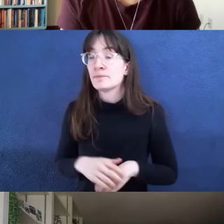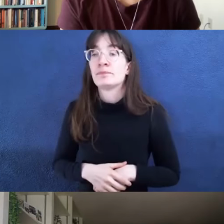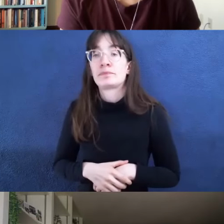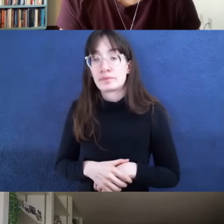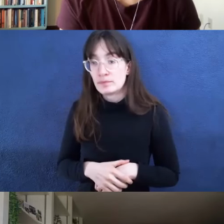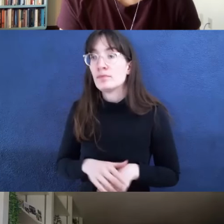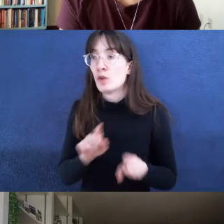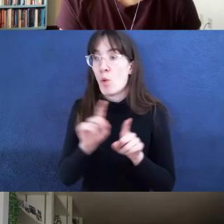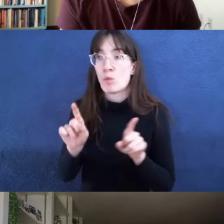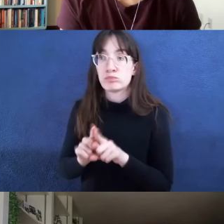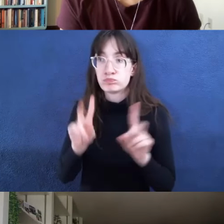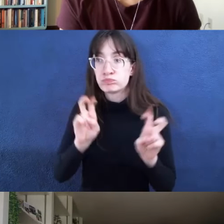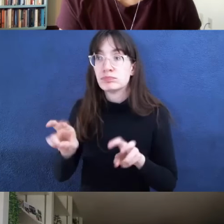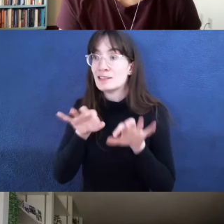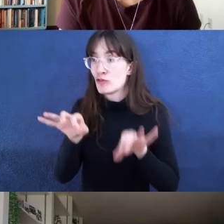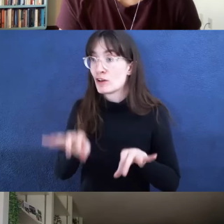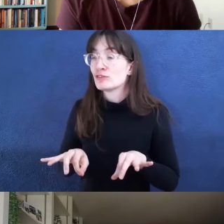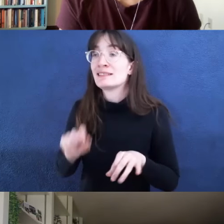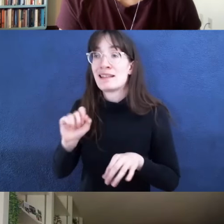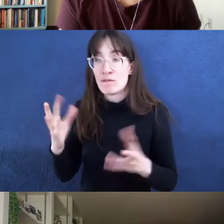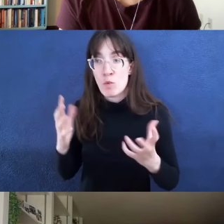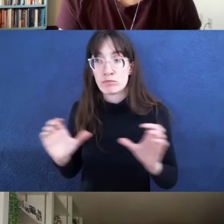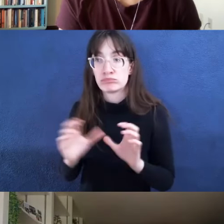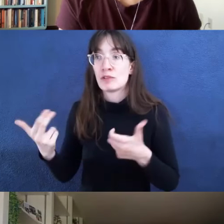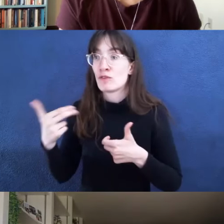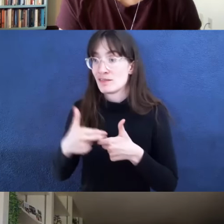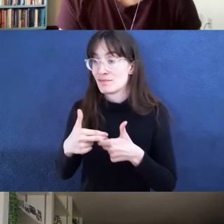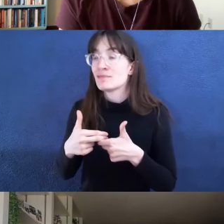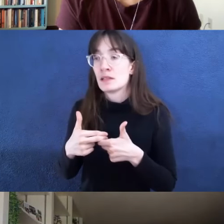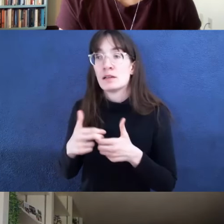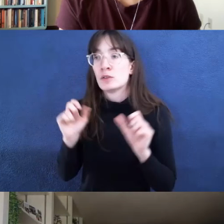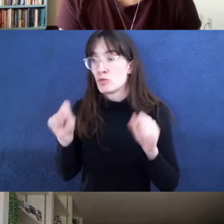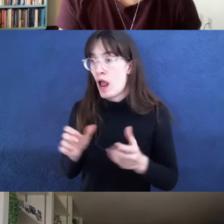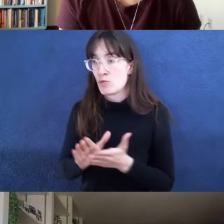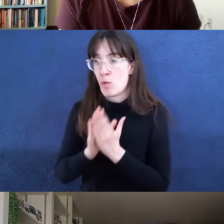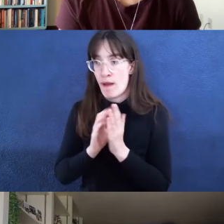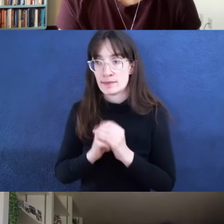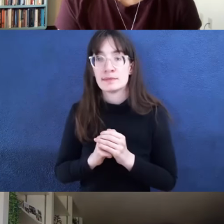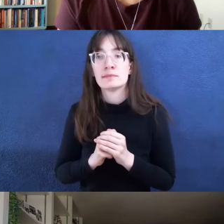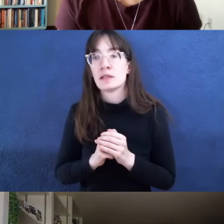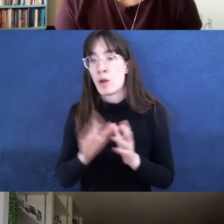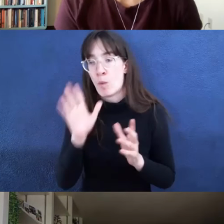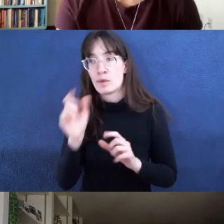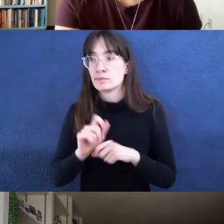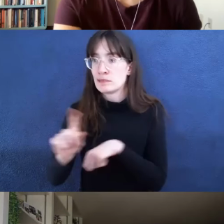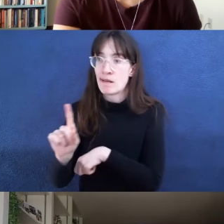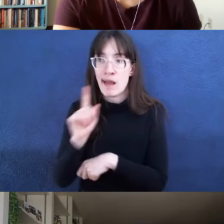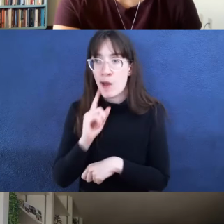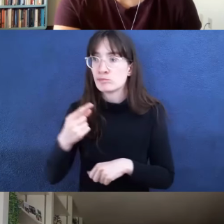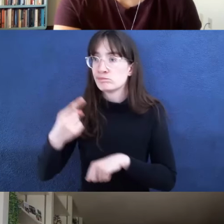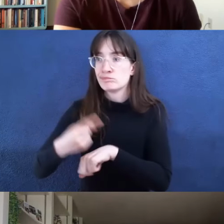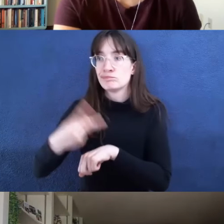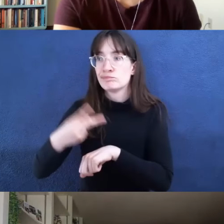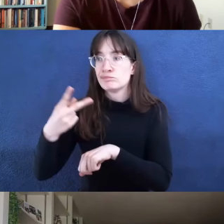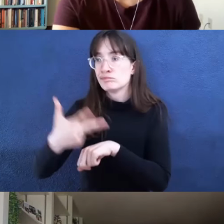how to request a certificate of attendance, which will be sent out in the next few days. And then we will also receive